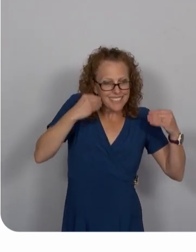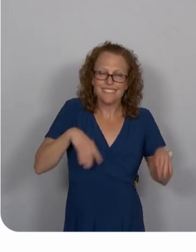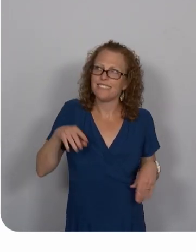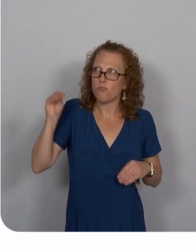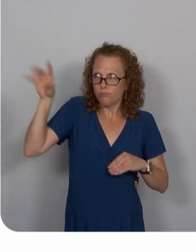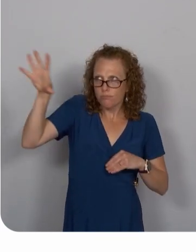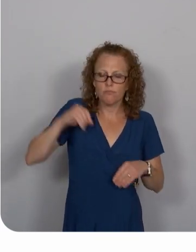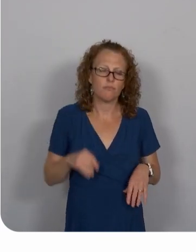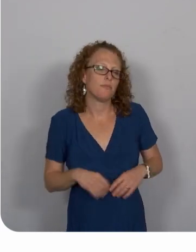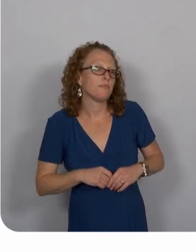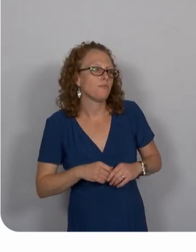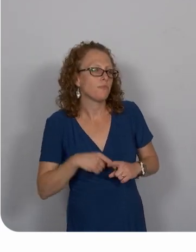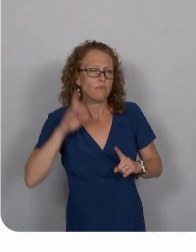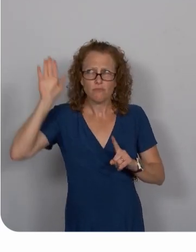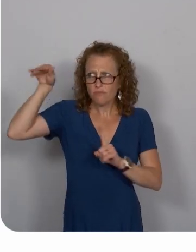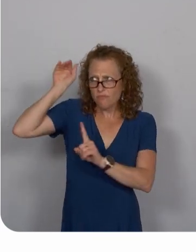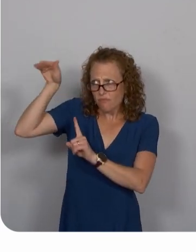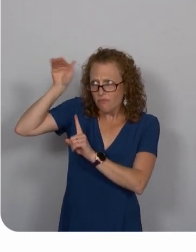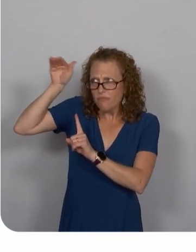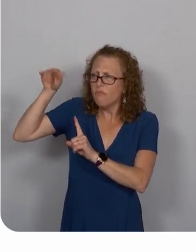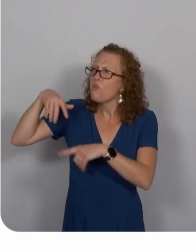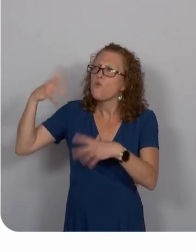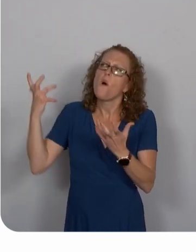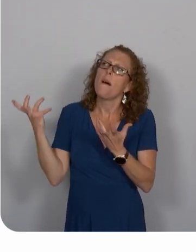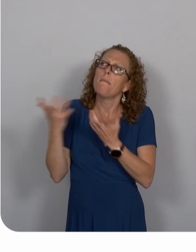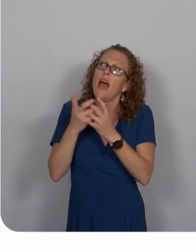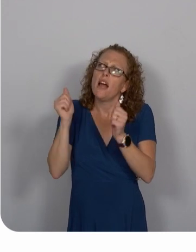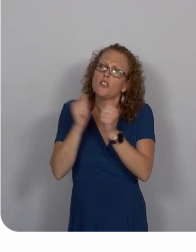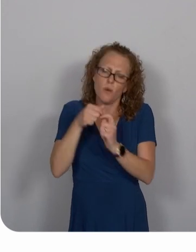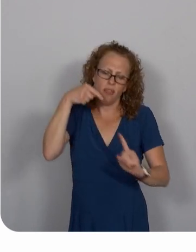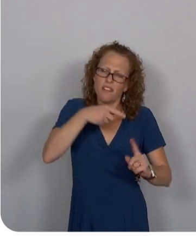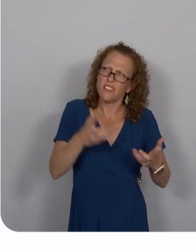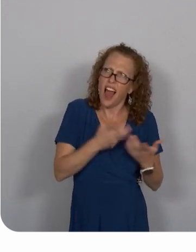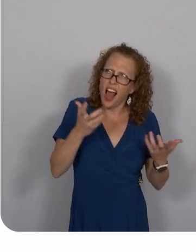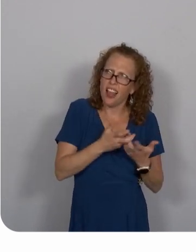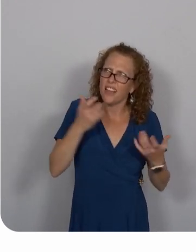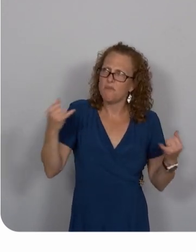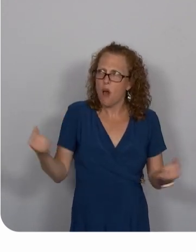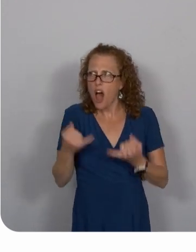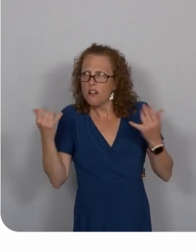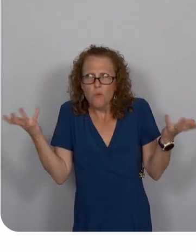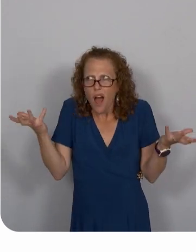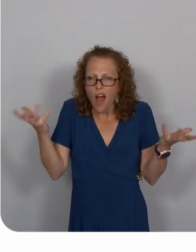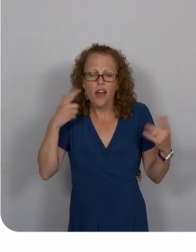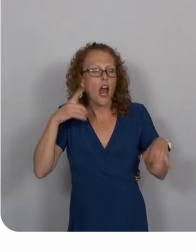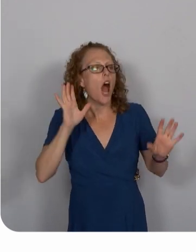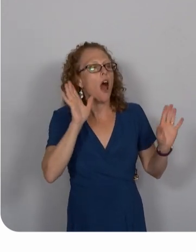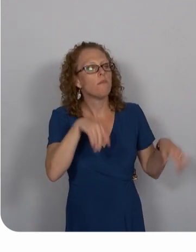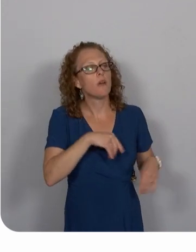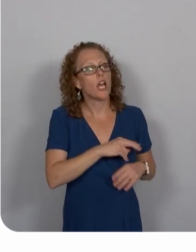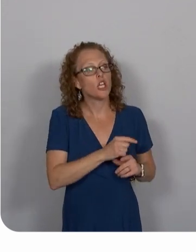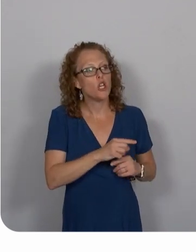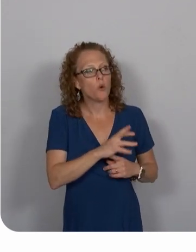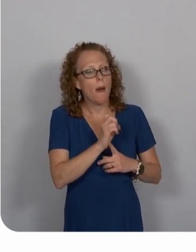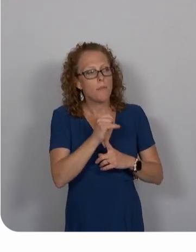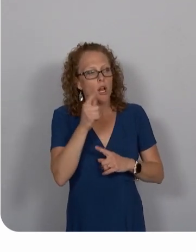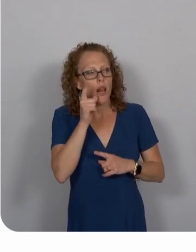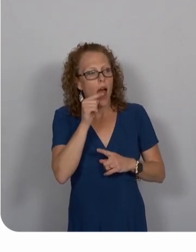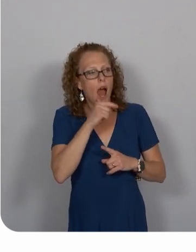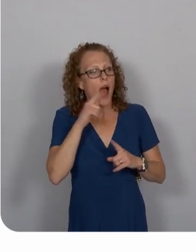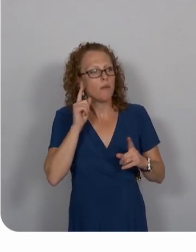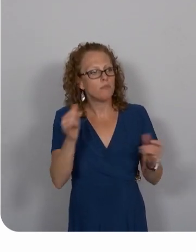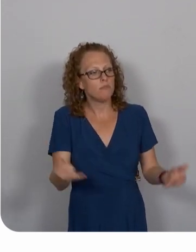Cute. Hey, Meta, what mocktail pairs well with an avocado pesto pasta? A refreshing cucumber-lime mocktail pairs well with avocado pesto